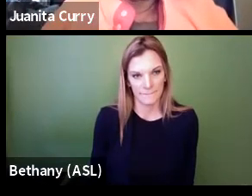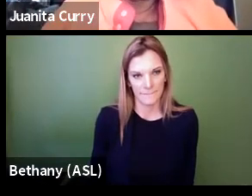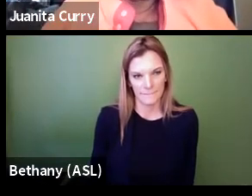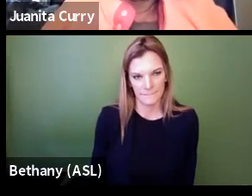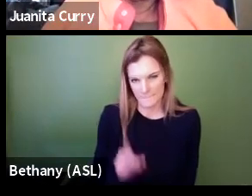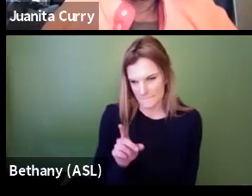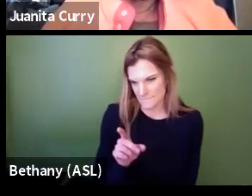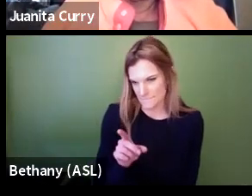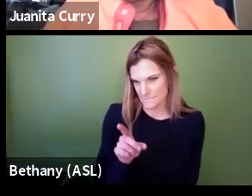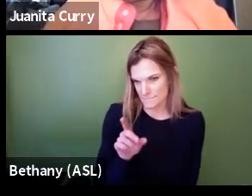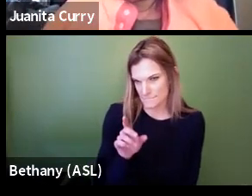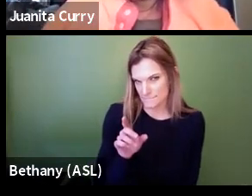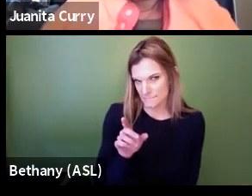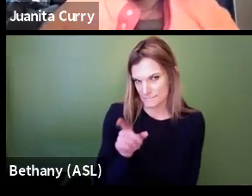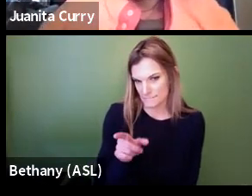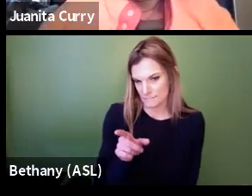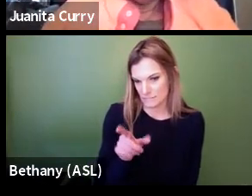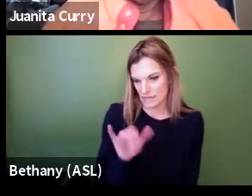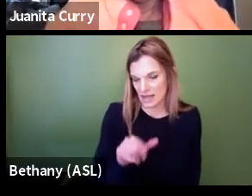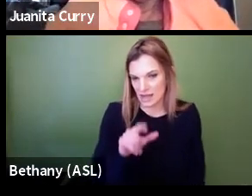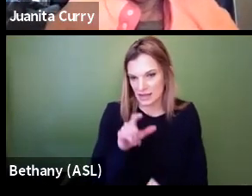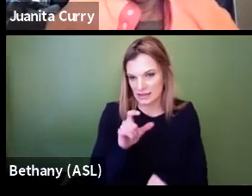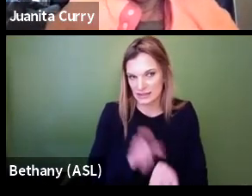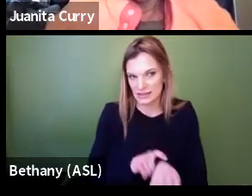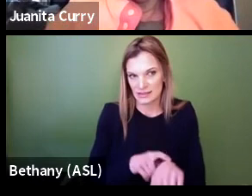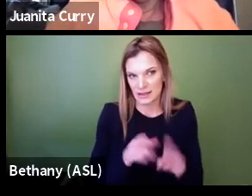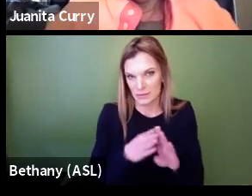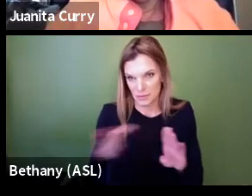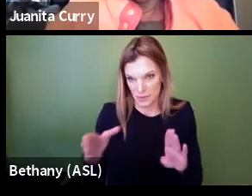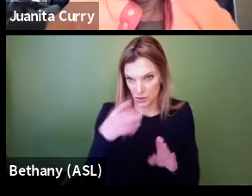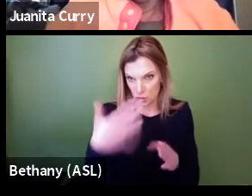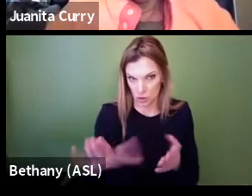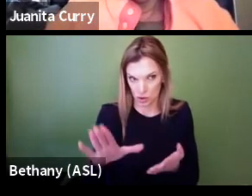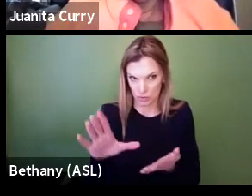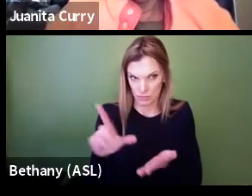This timeline that you're referencing, you published that?